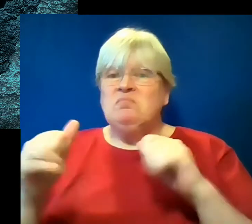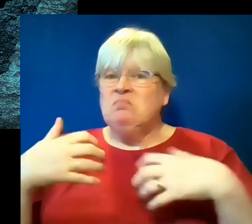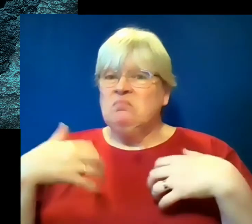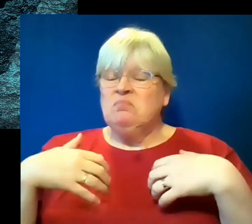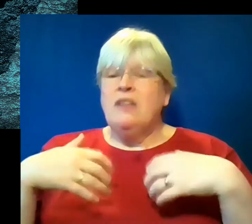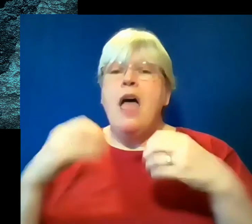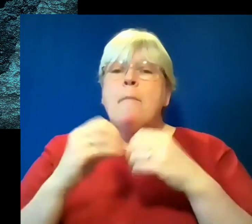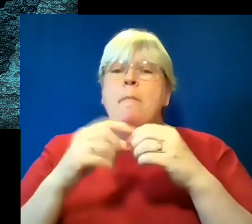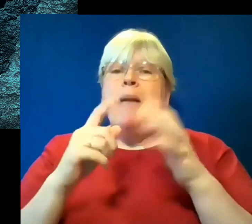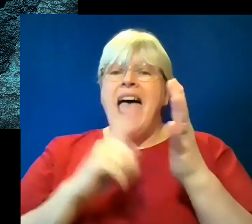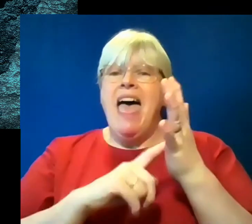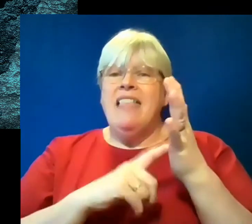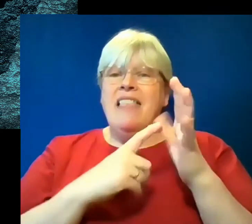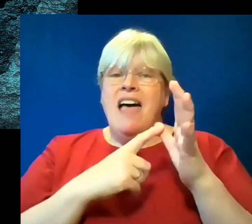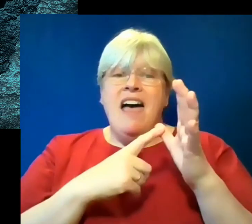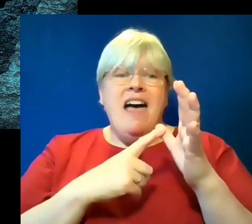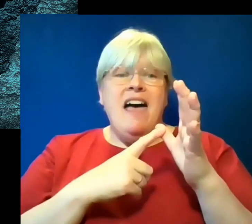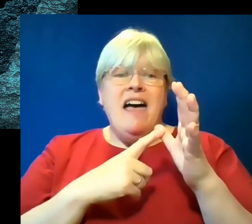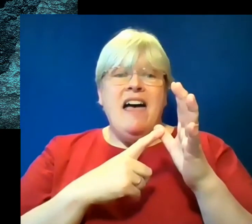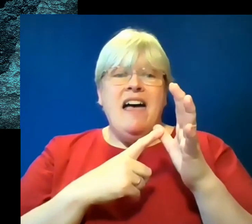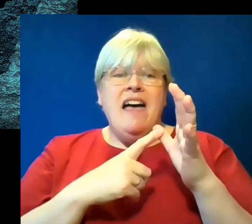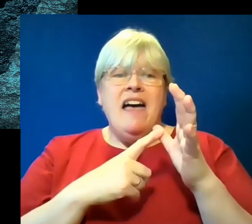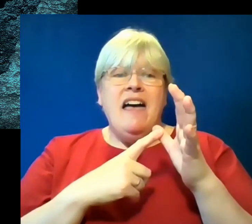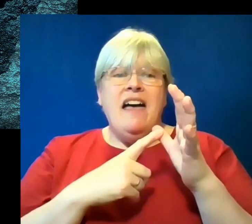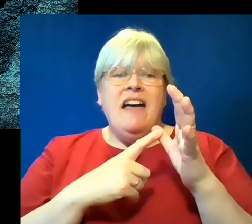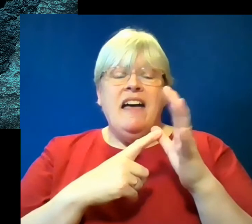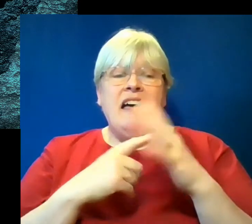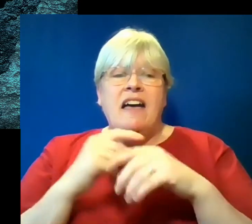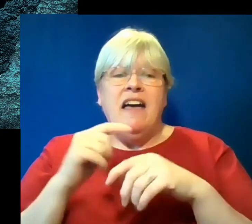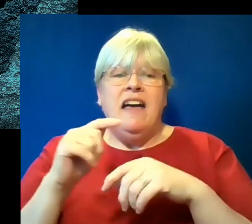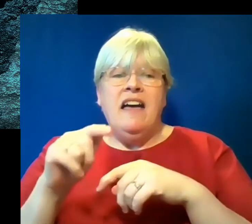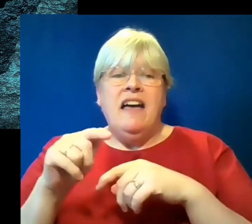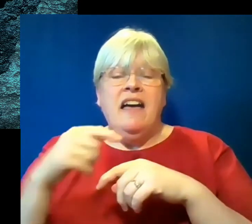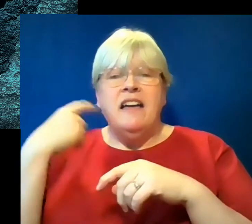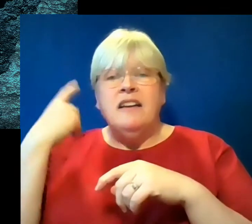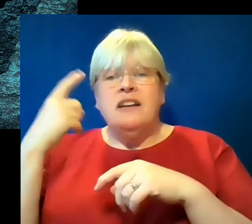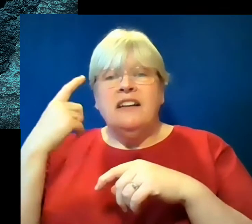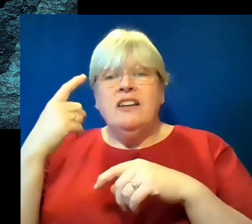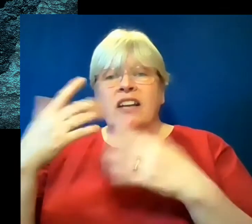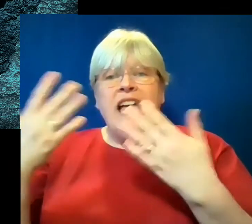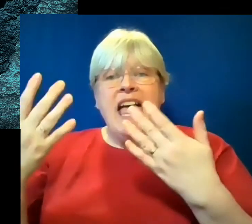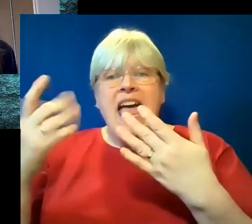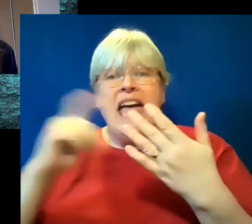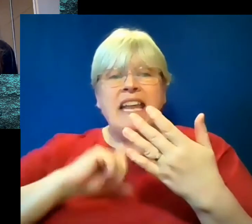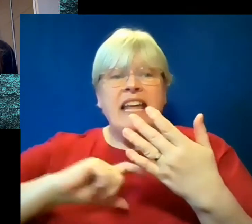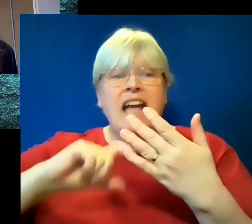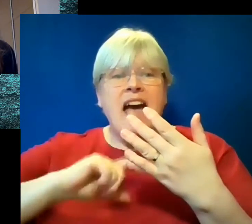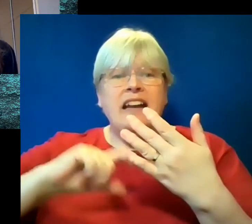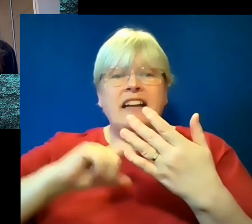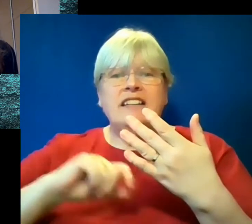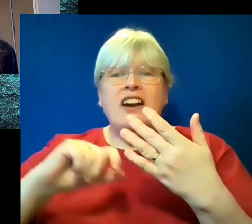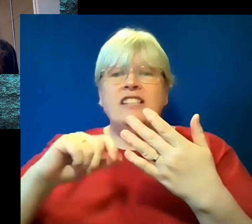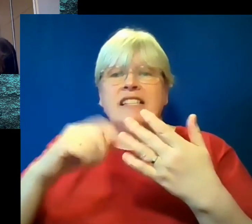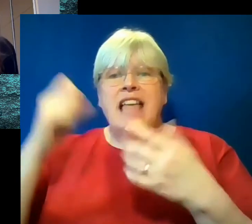Bella. So don't know if Bella rings any bells for you, but she's wondering if any of your characters were inspired by people you were at school with.